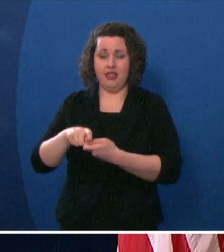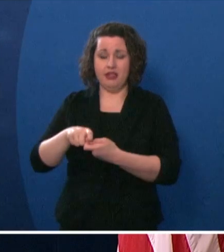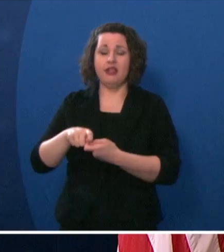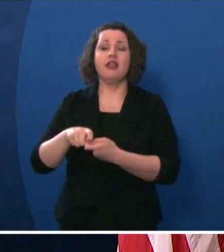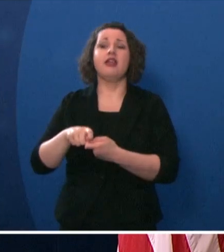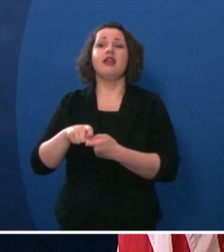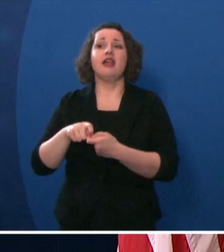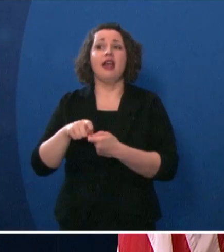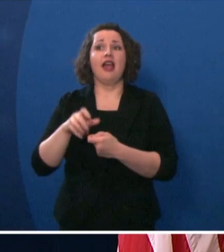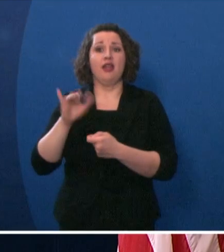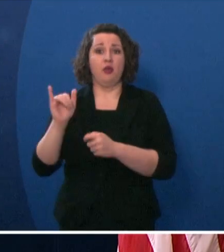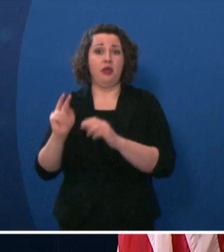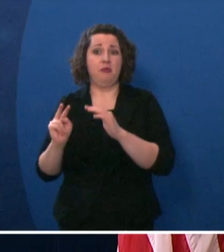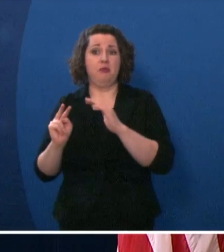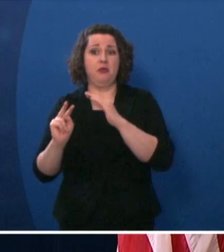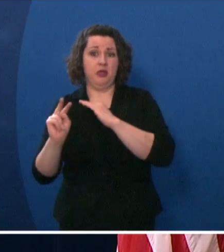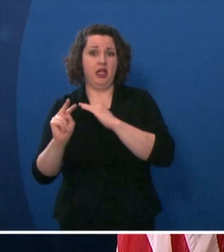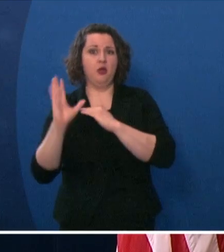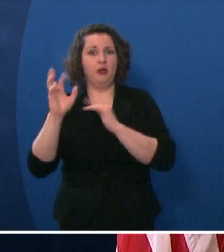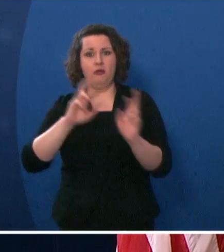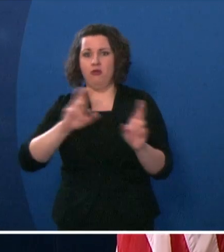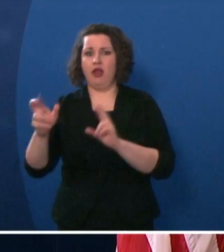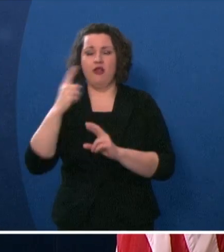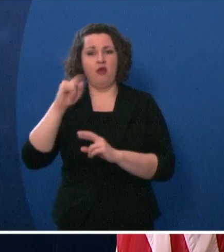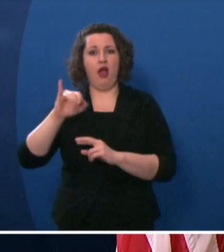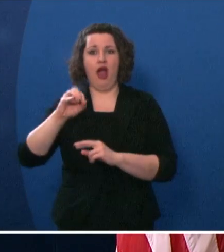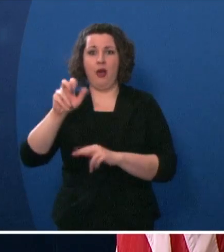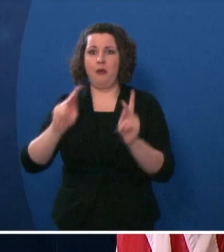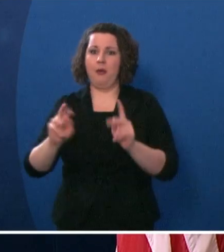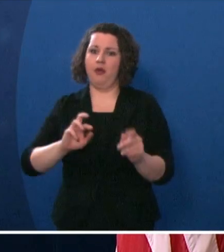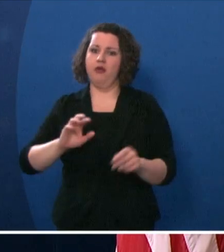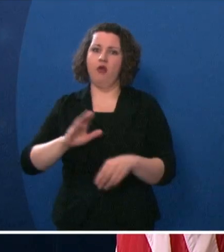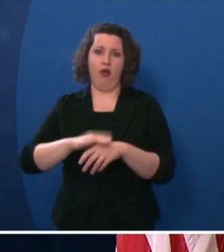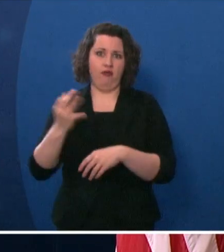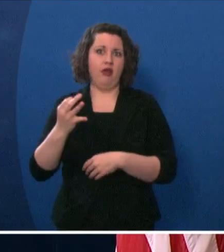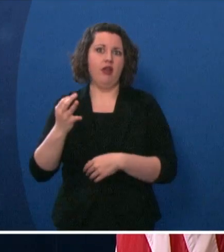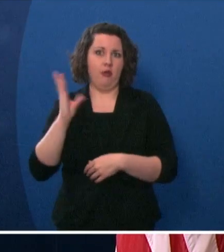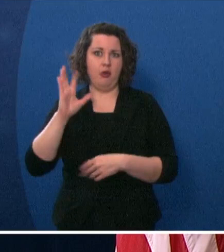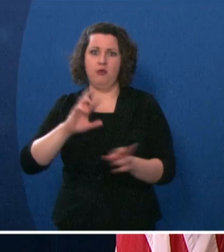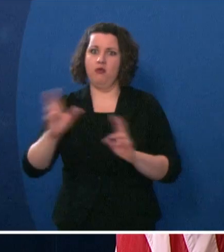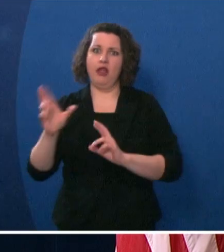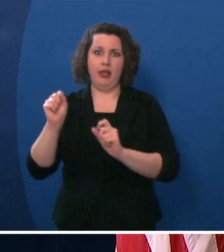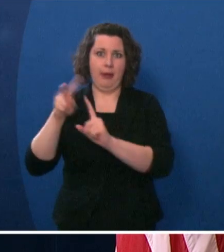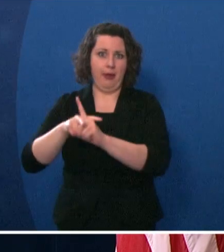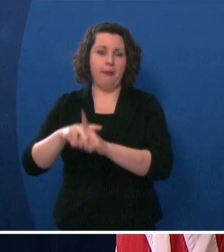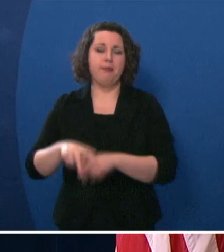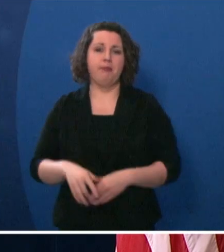we anticipate it being ready for Iowans on Friday.